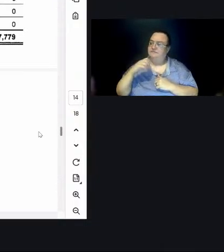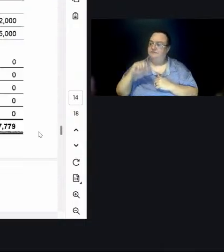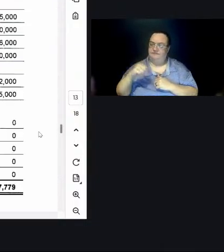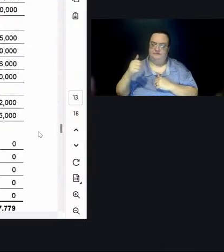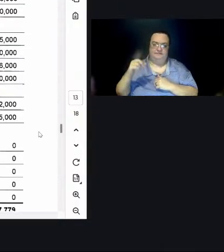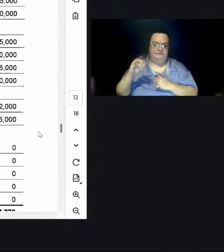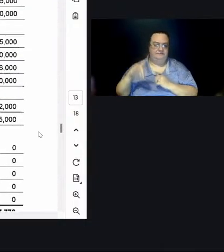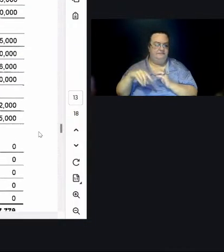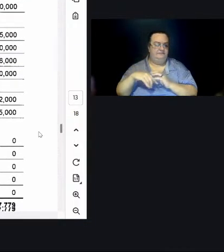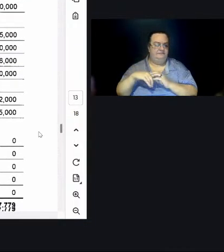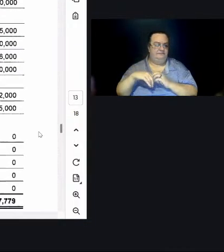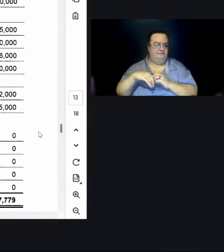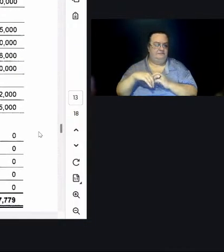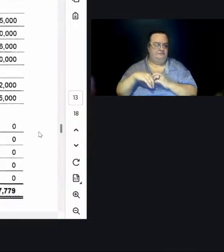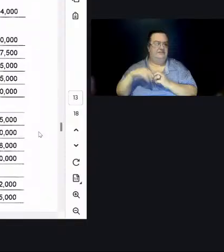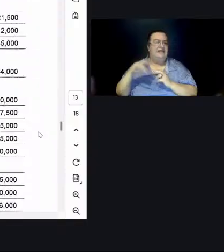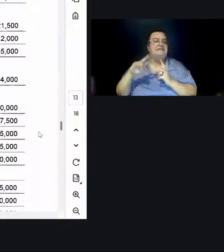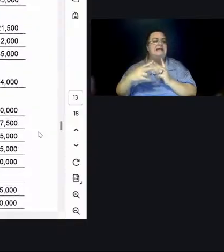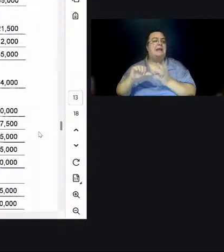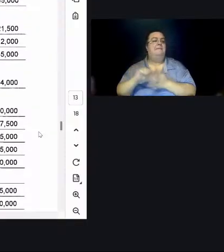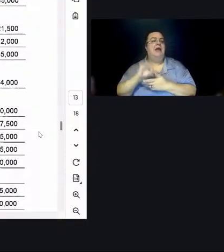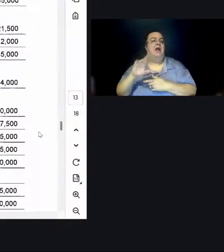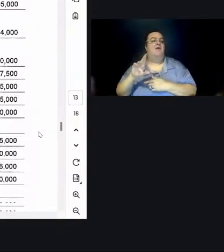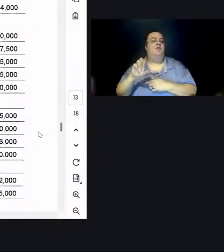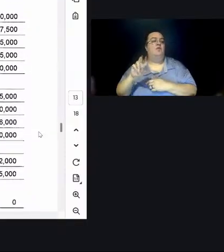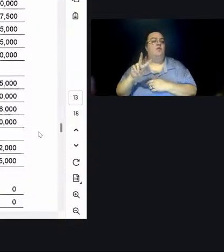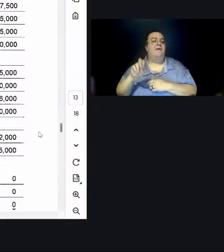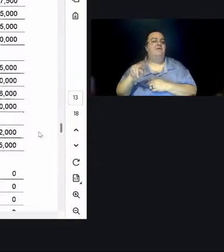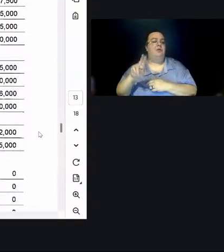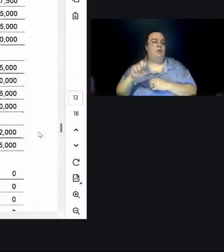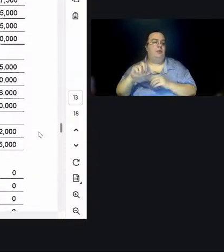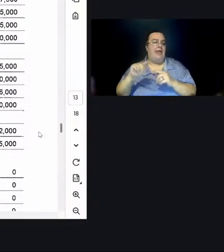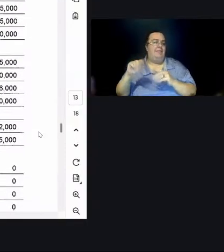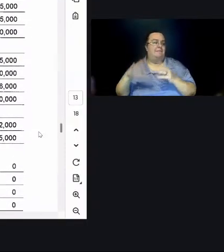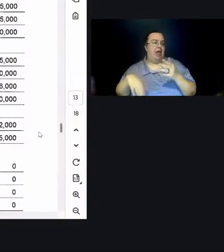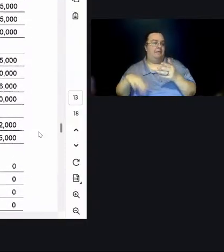On the second page of revenue, at the bottom.